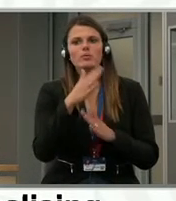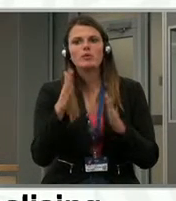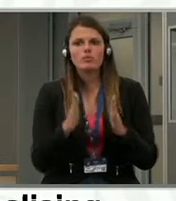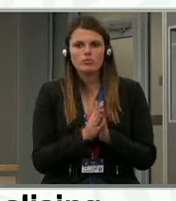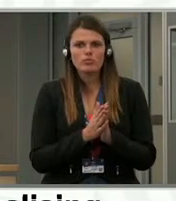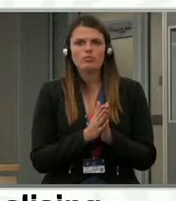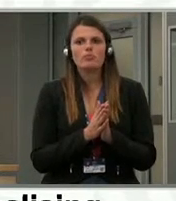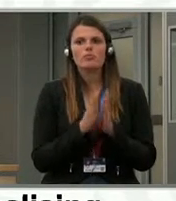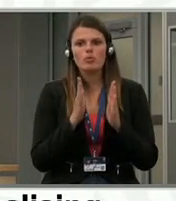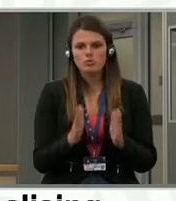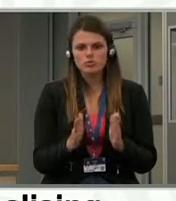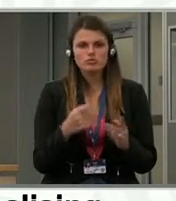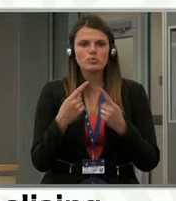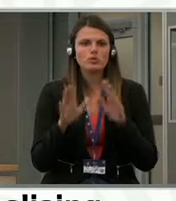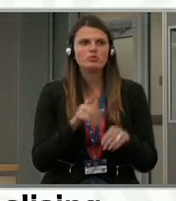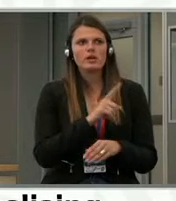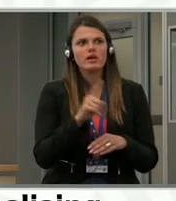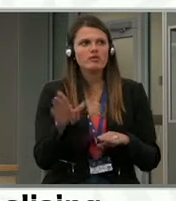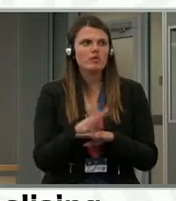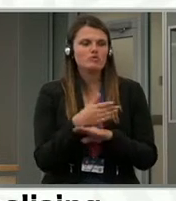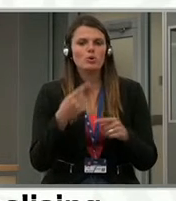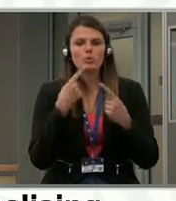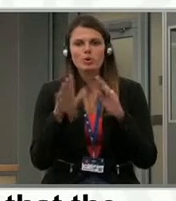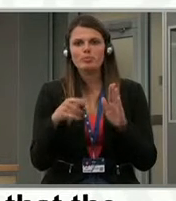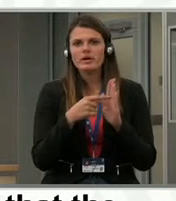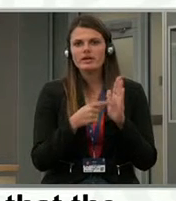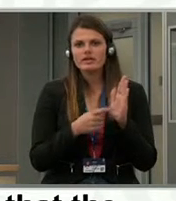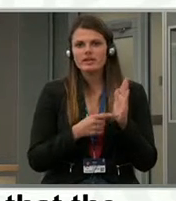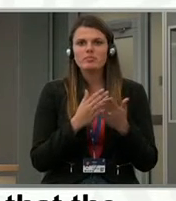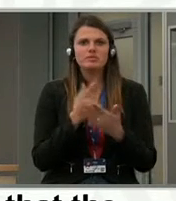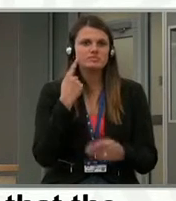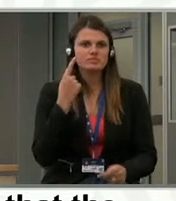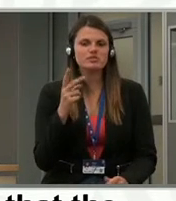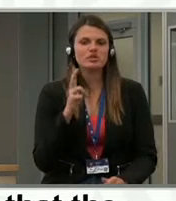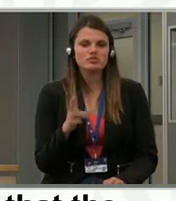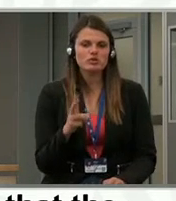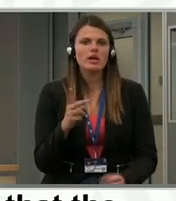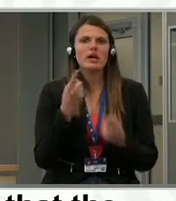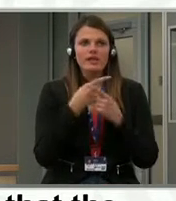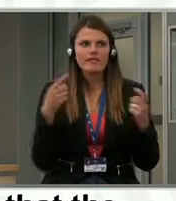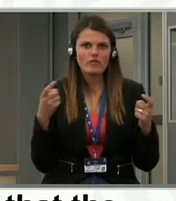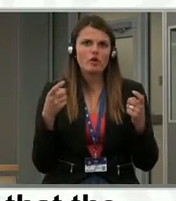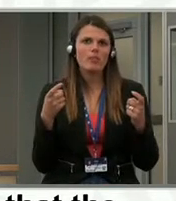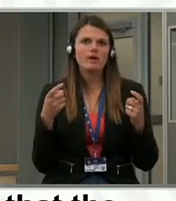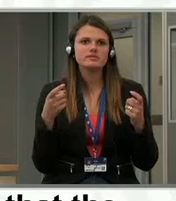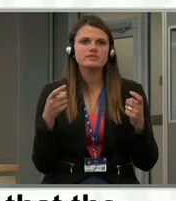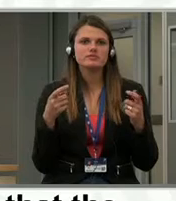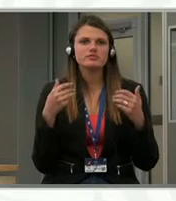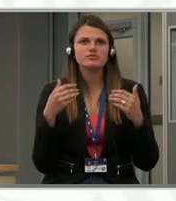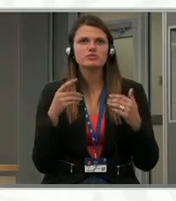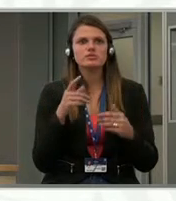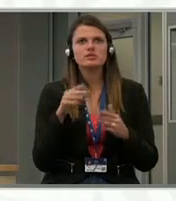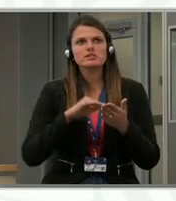We heard here the confirmation that the situation is not optimal. This day, we heard also that we need